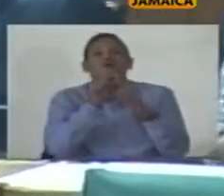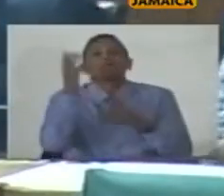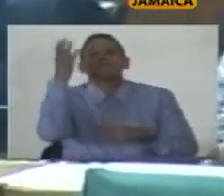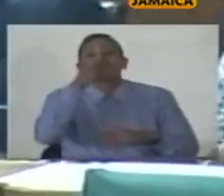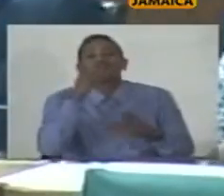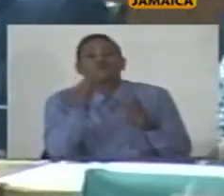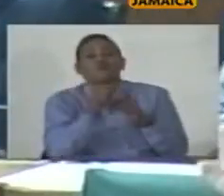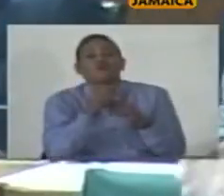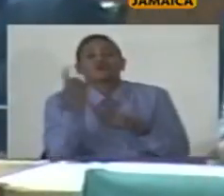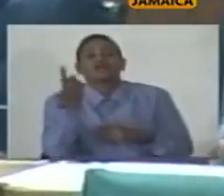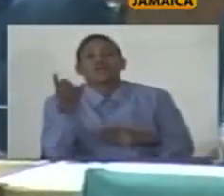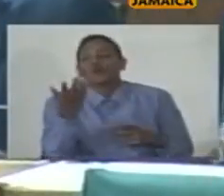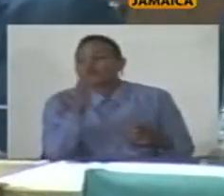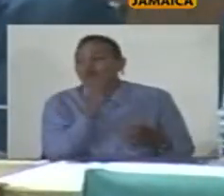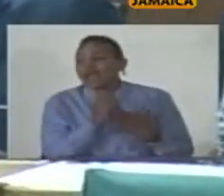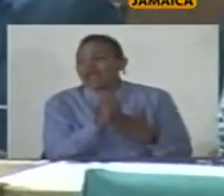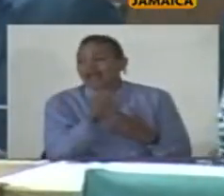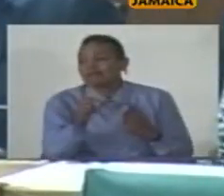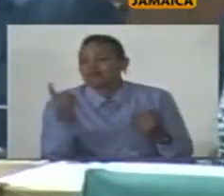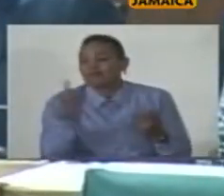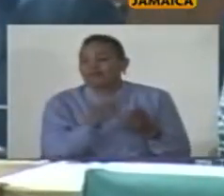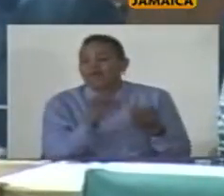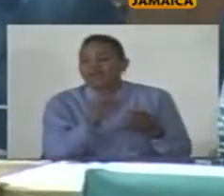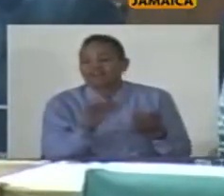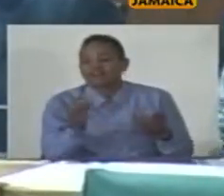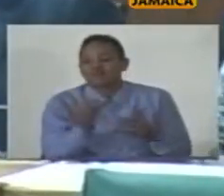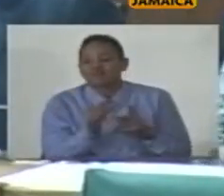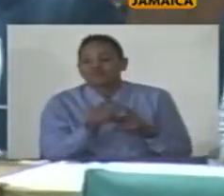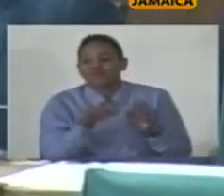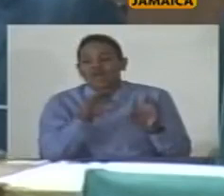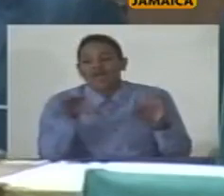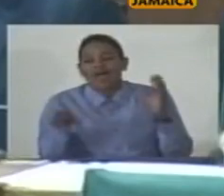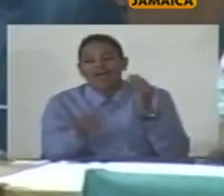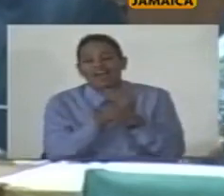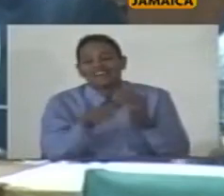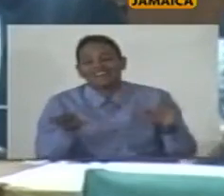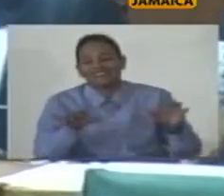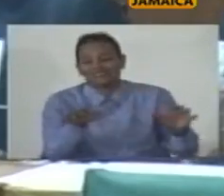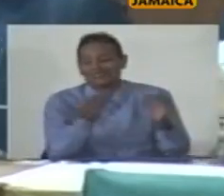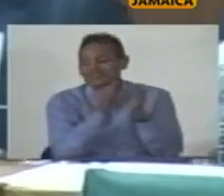is enunciating is words and action put together.